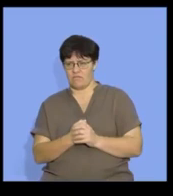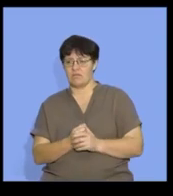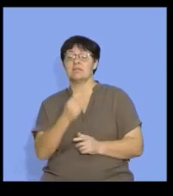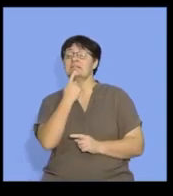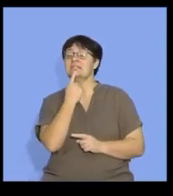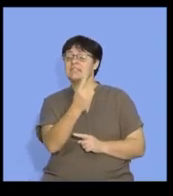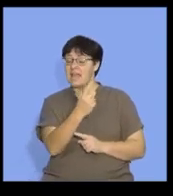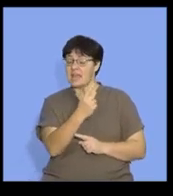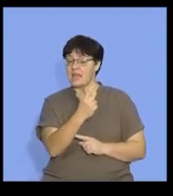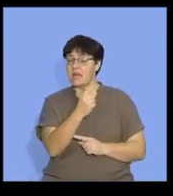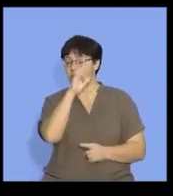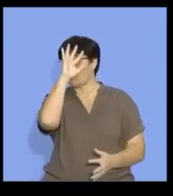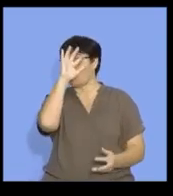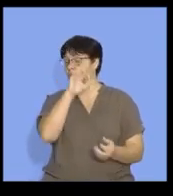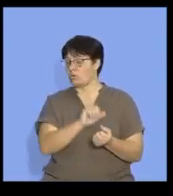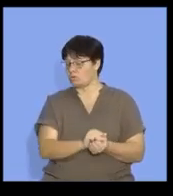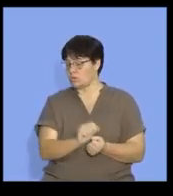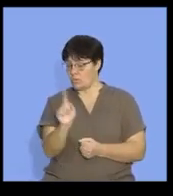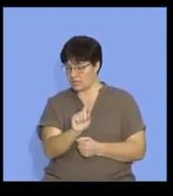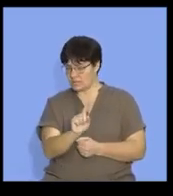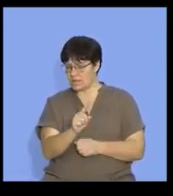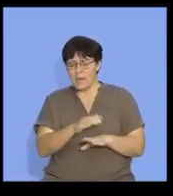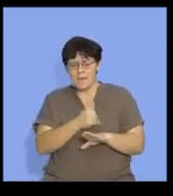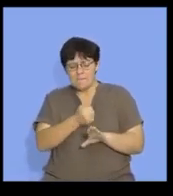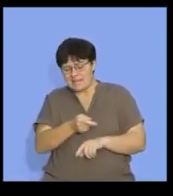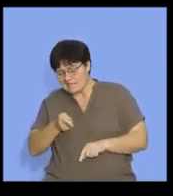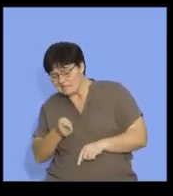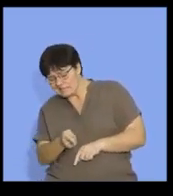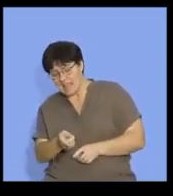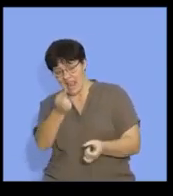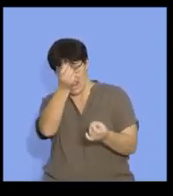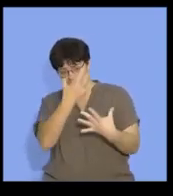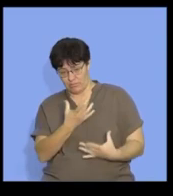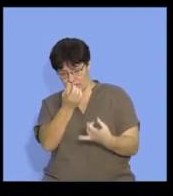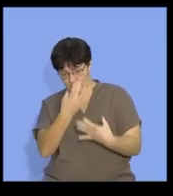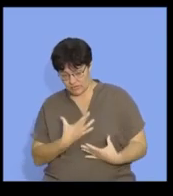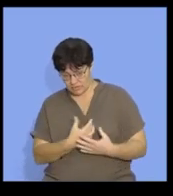conclusion based on the data shown. Now, remember, what were we looking at?